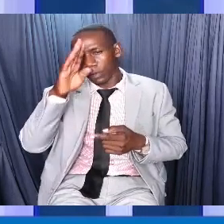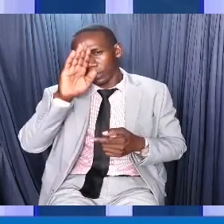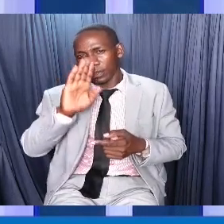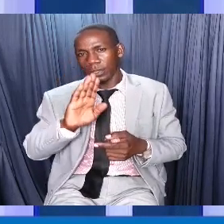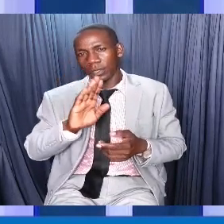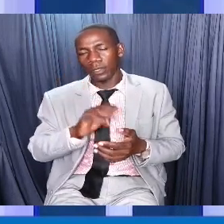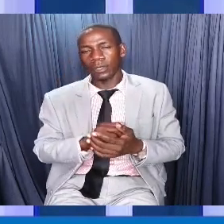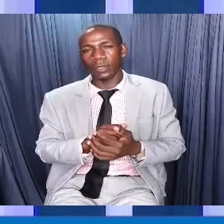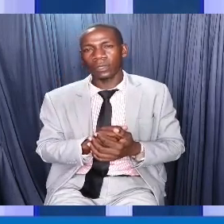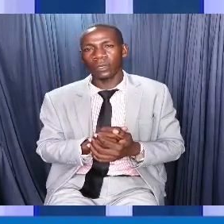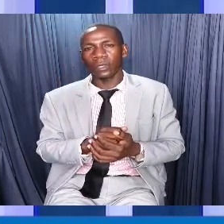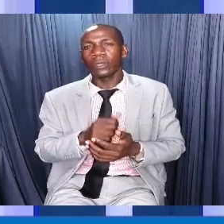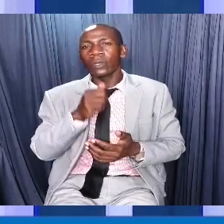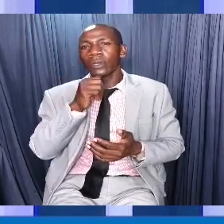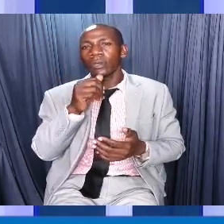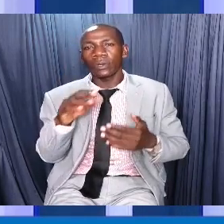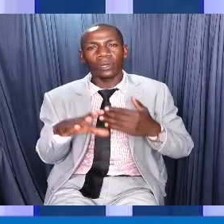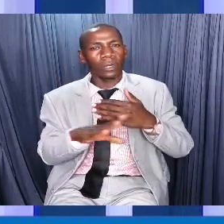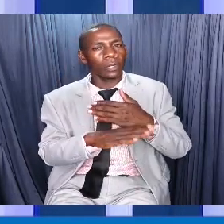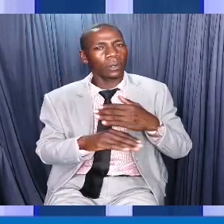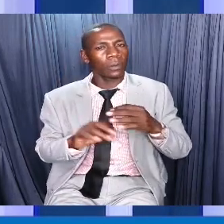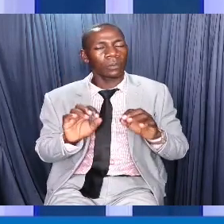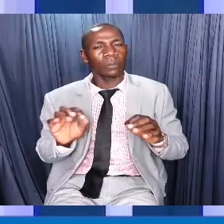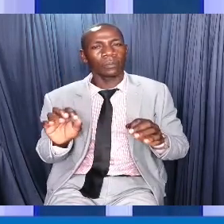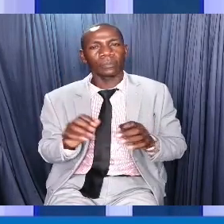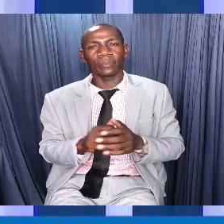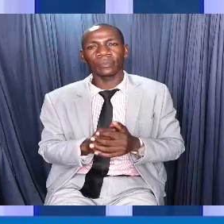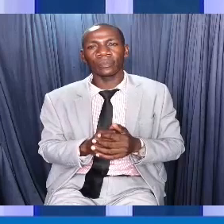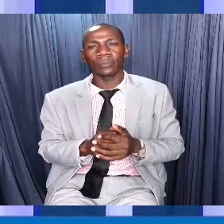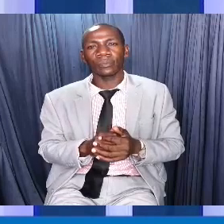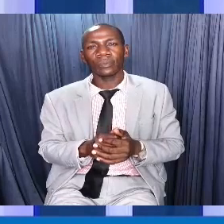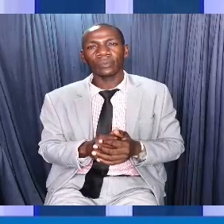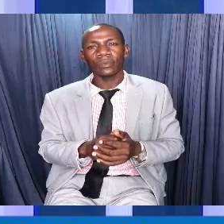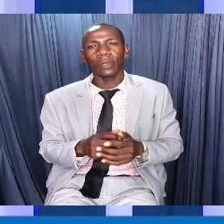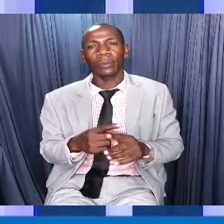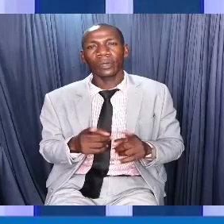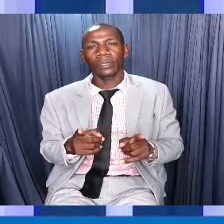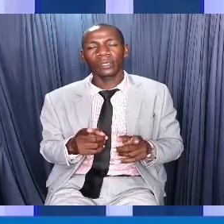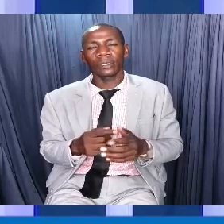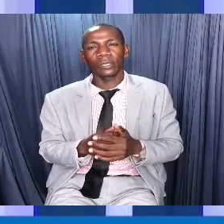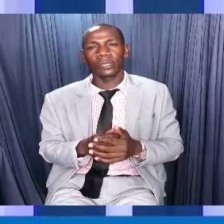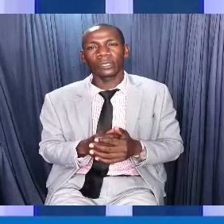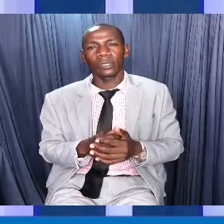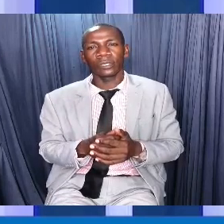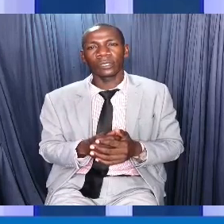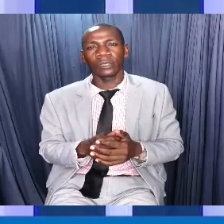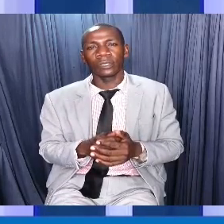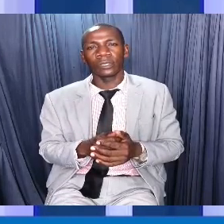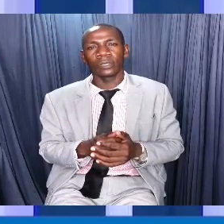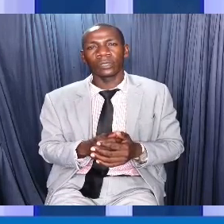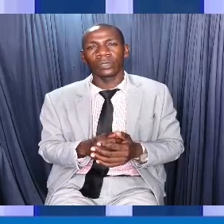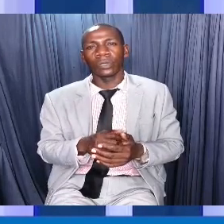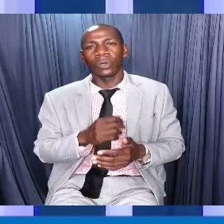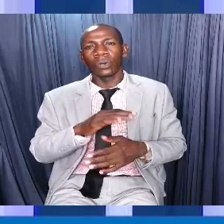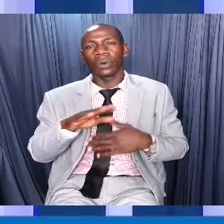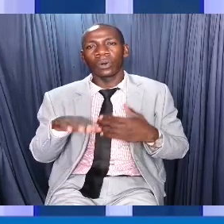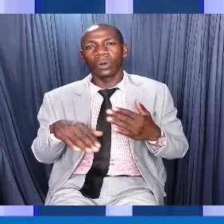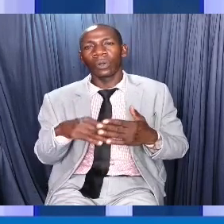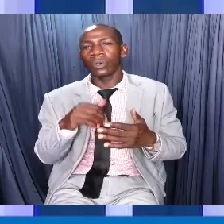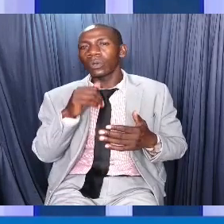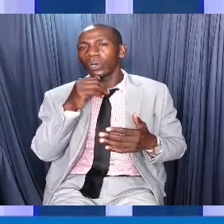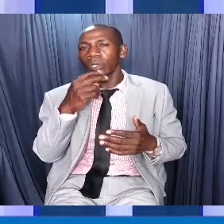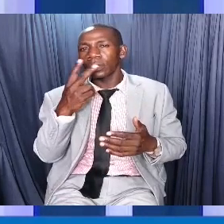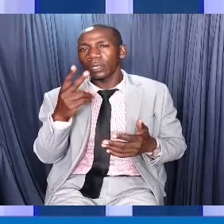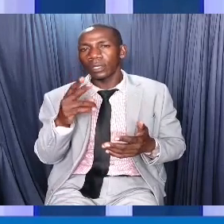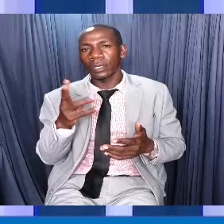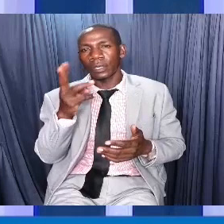tithe. Simu nyang'anyi, he's not a robber. Lakini, but hayo yote hayaoni. All that